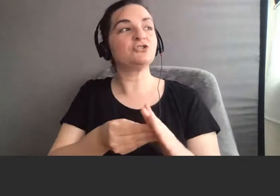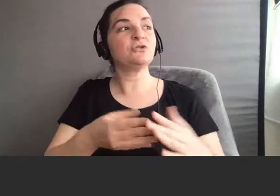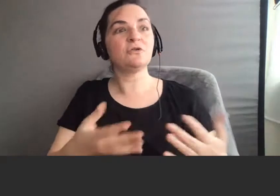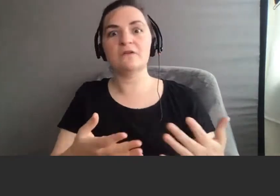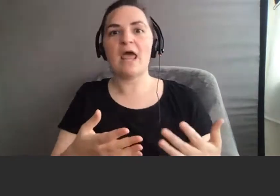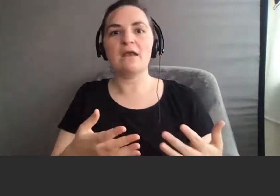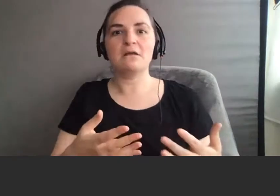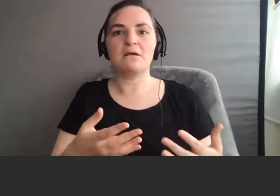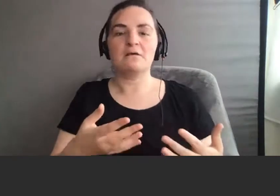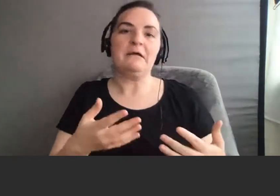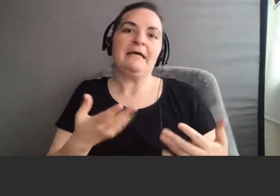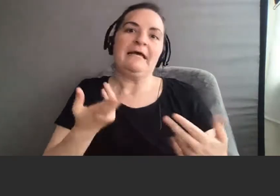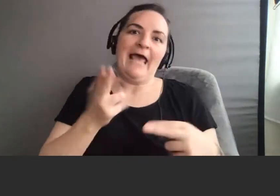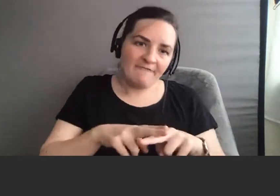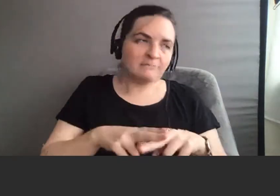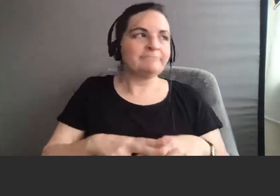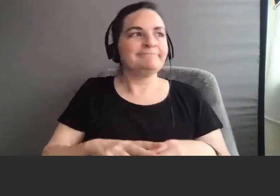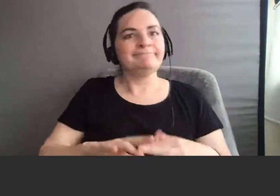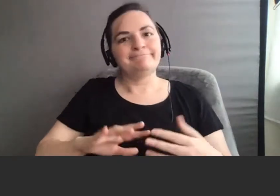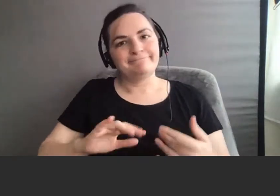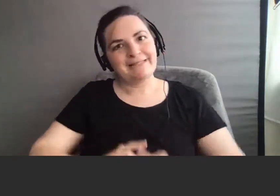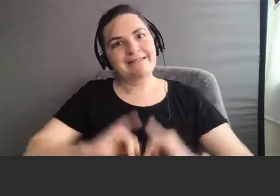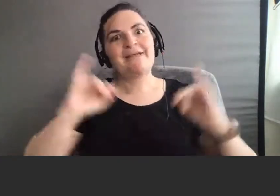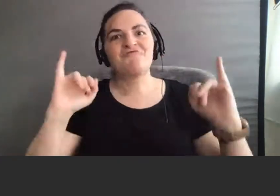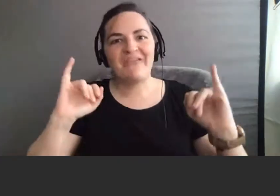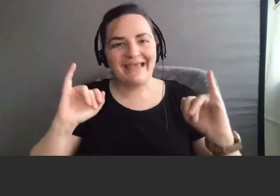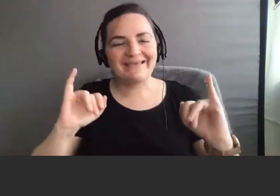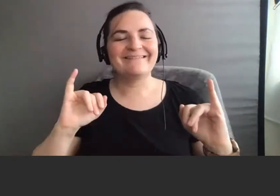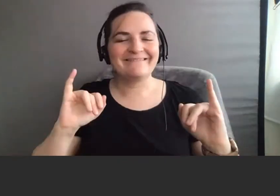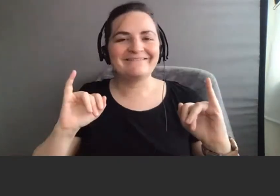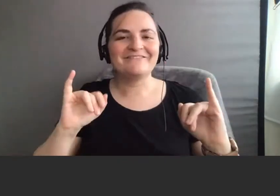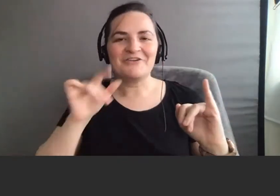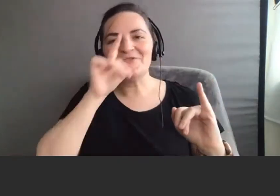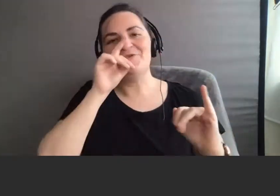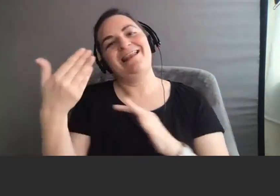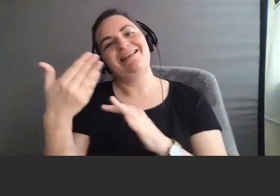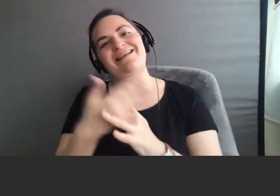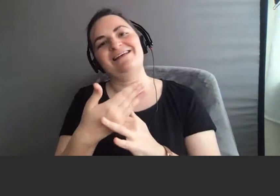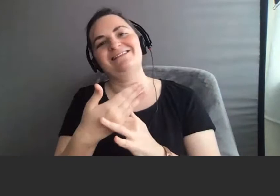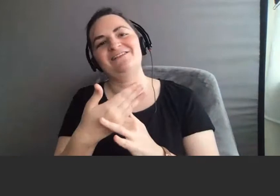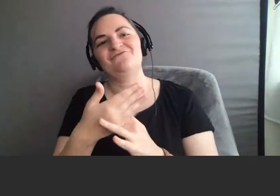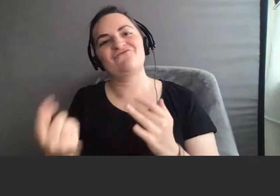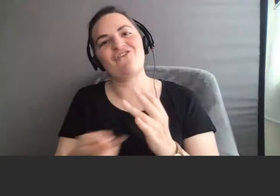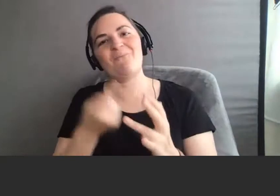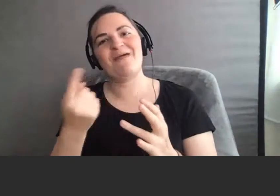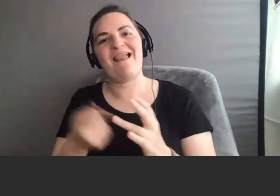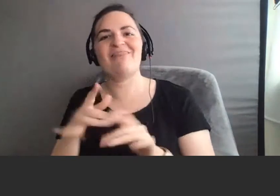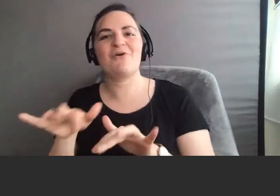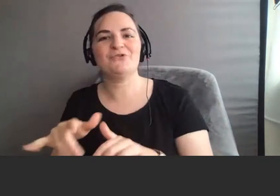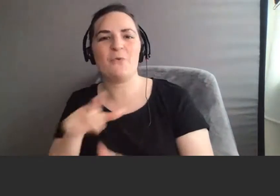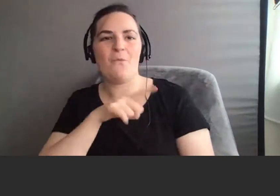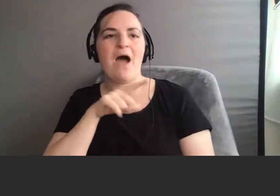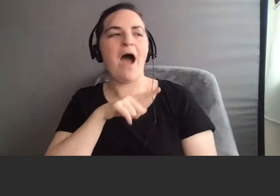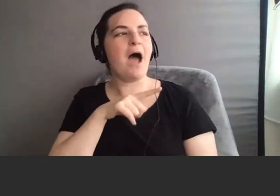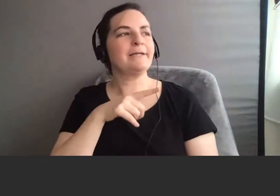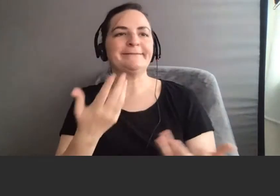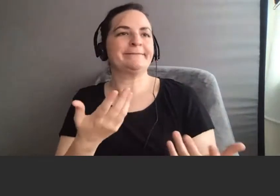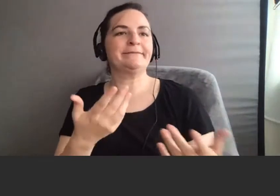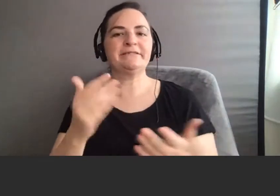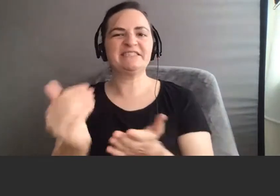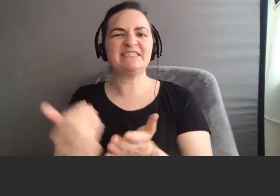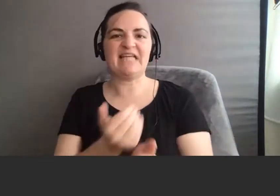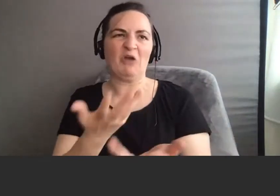means that if you have a catastrophe, you can still access that file. It's safe on the